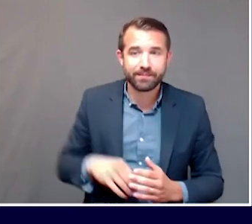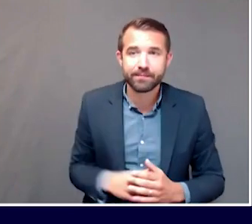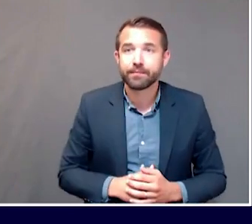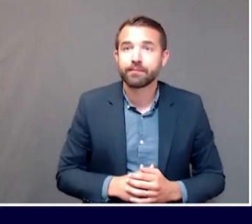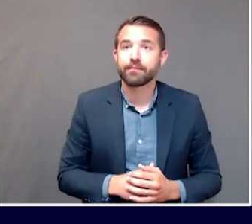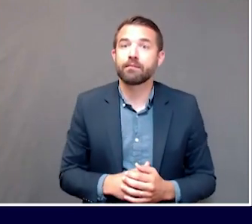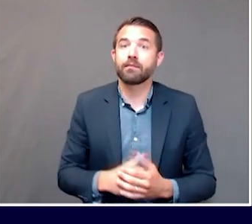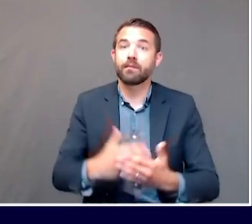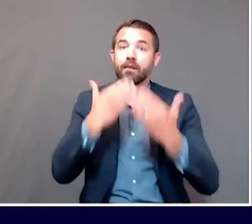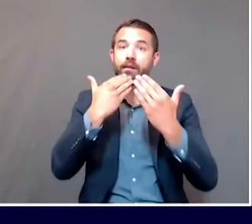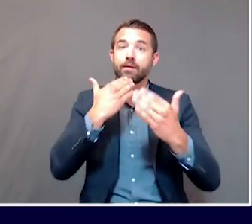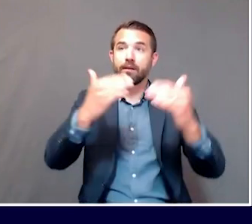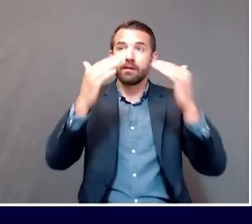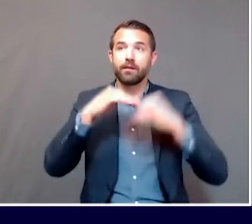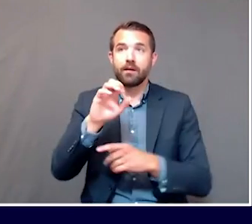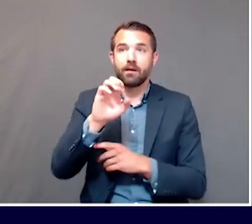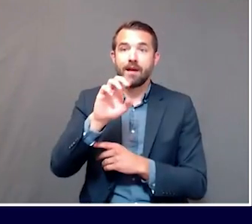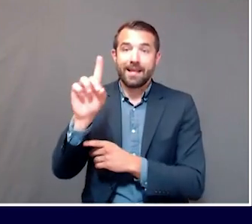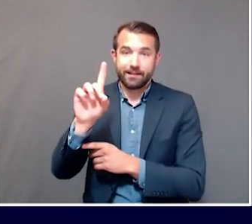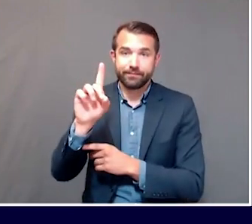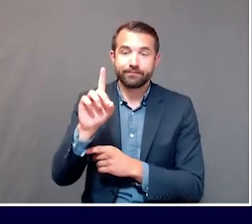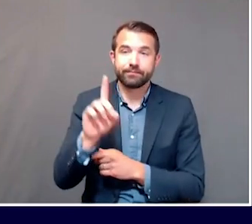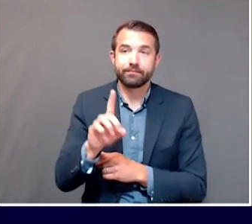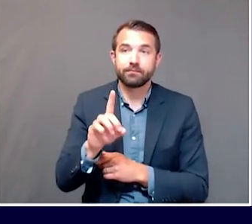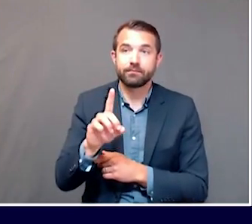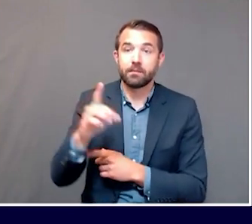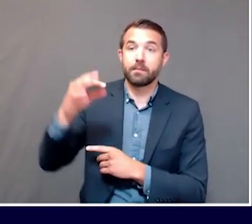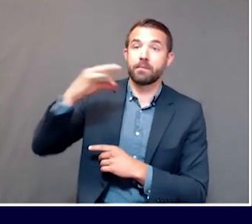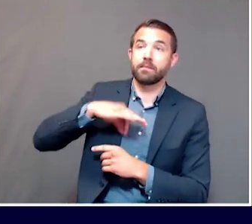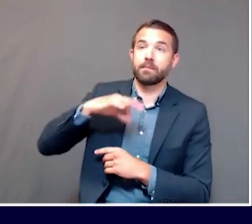Public. Yes, good afternoon.